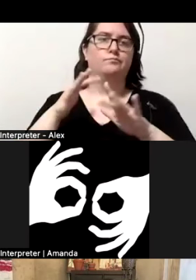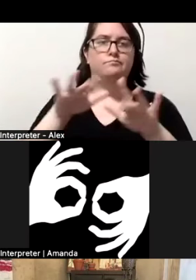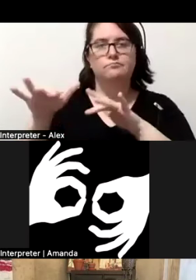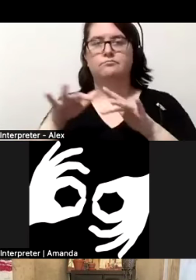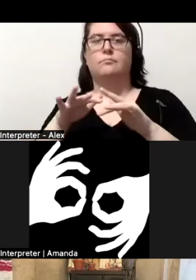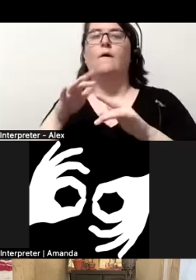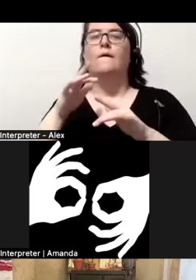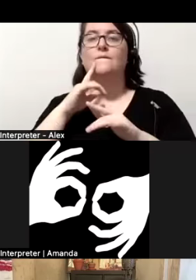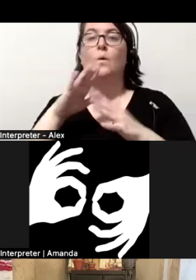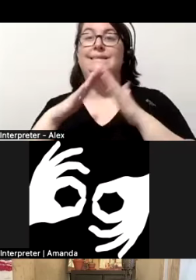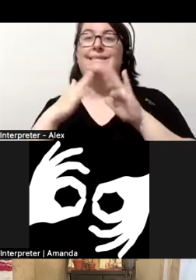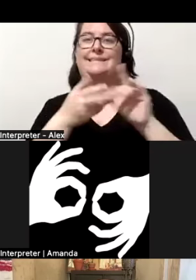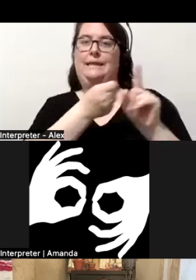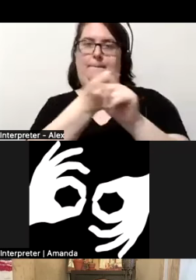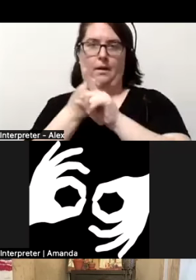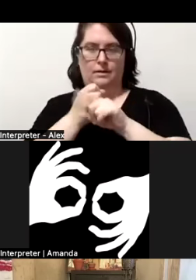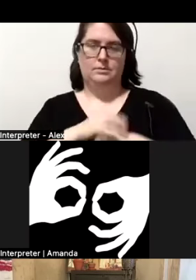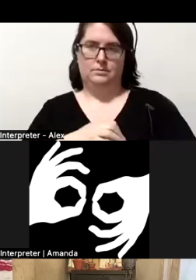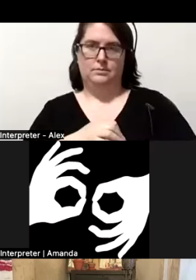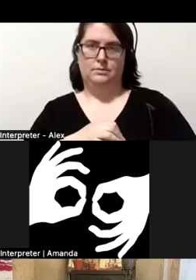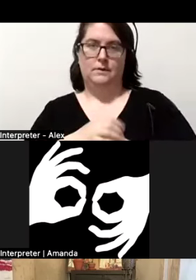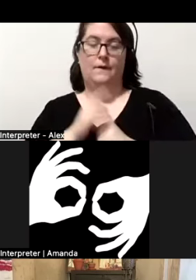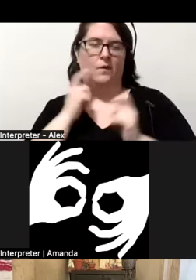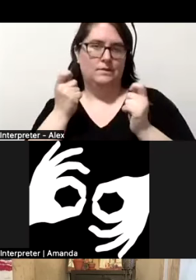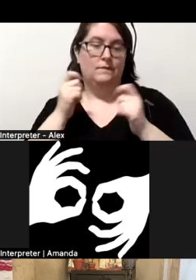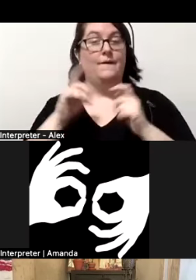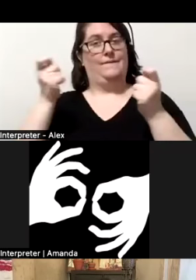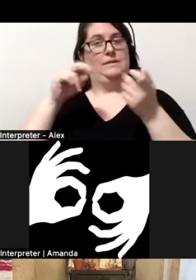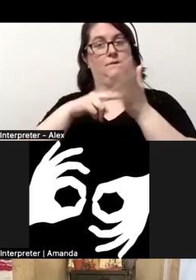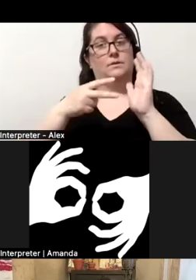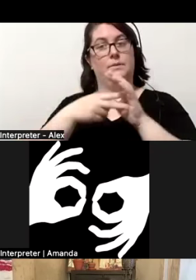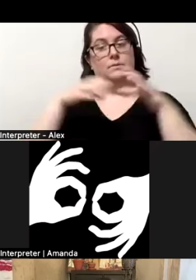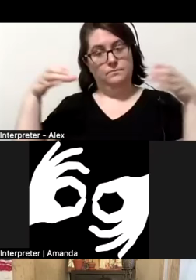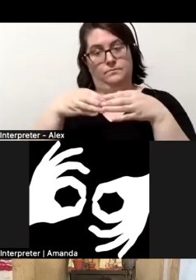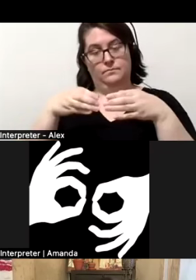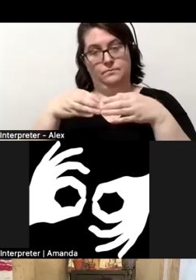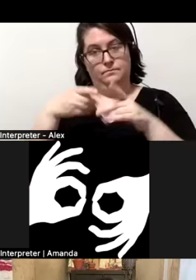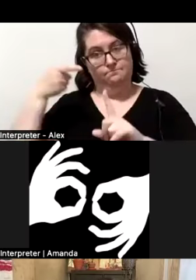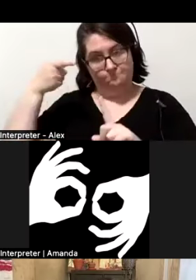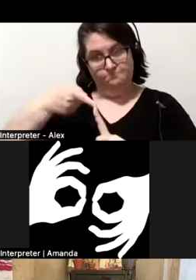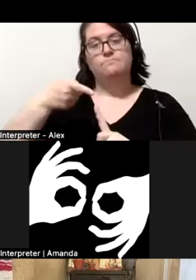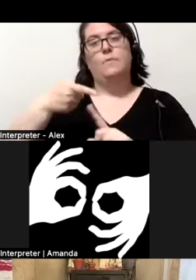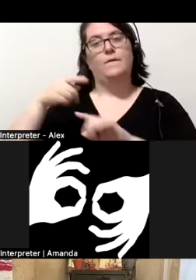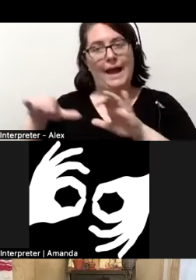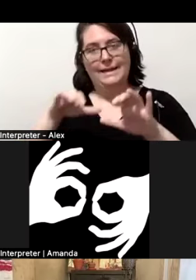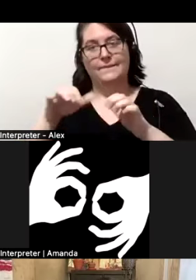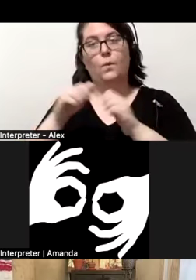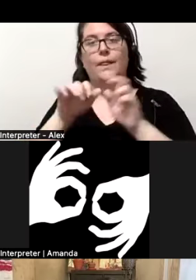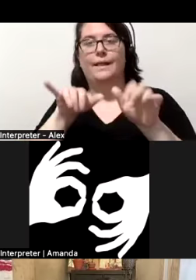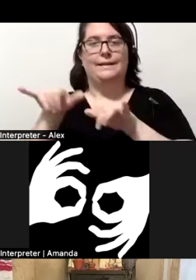have a citywide impact. We define a festival as a concentrated collection of arts activities with a common